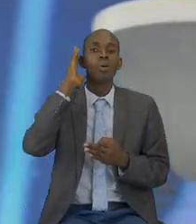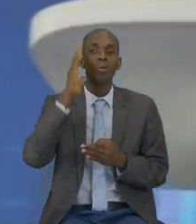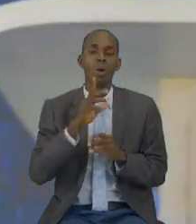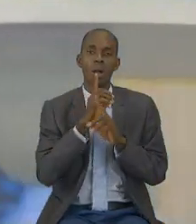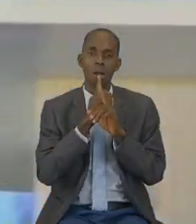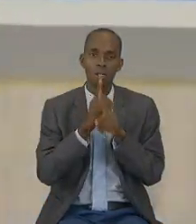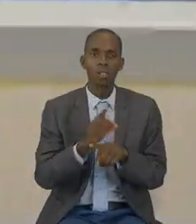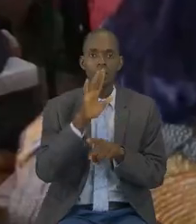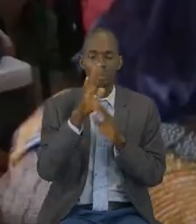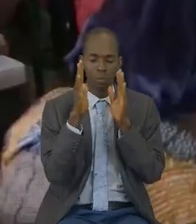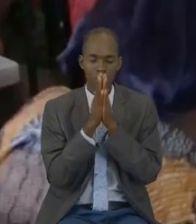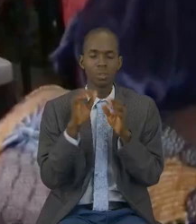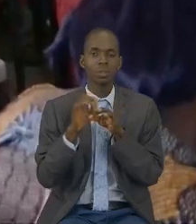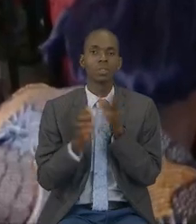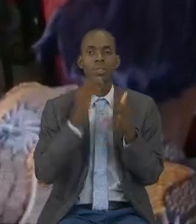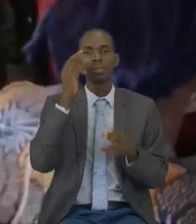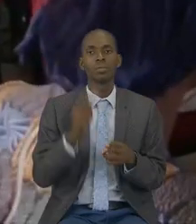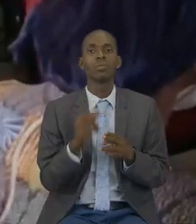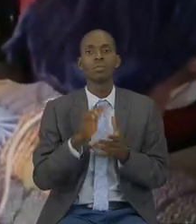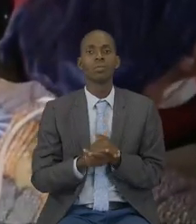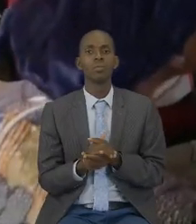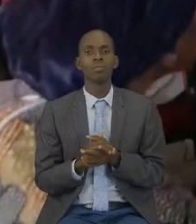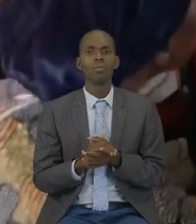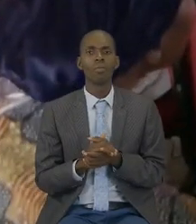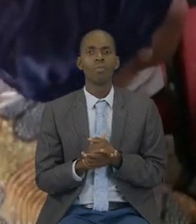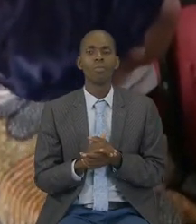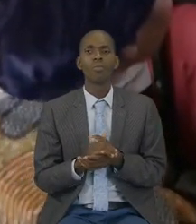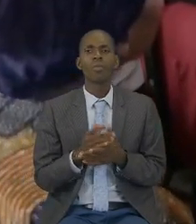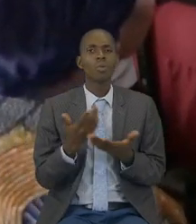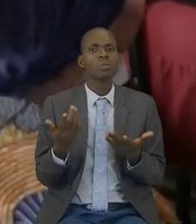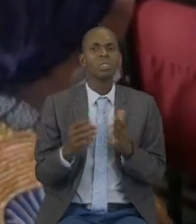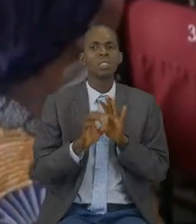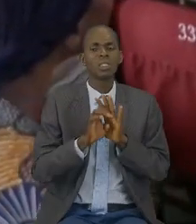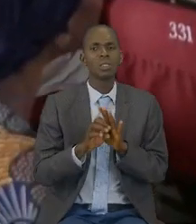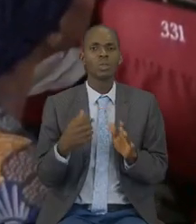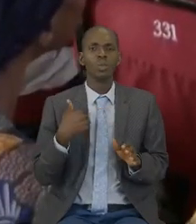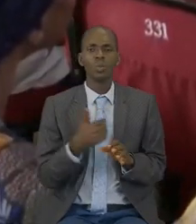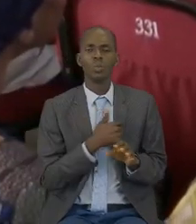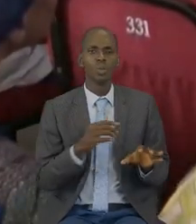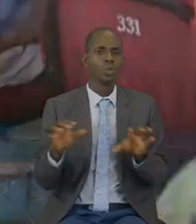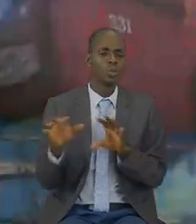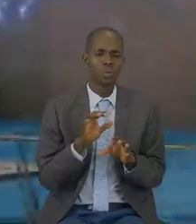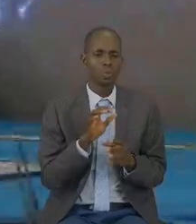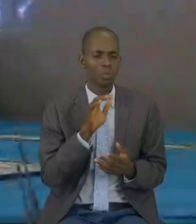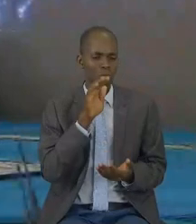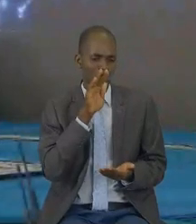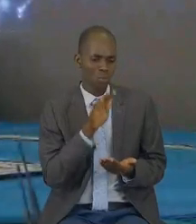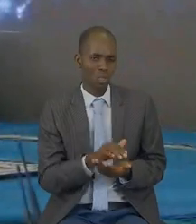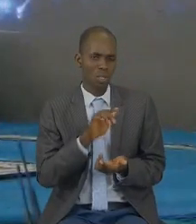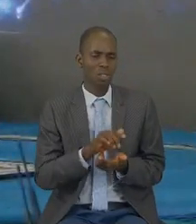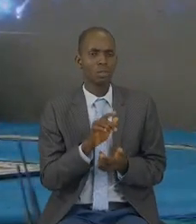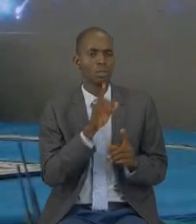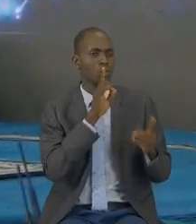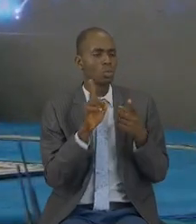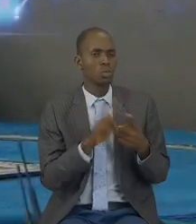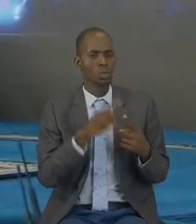answer your prayer. What if we do less talking to men, less